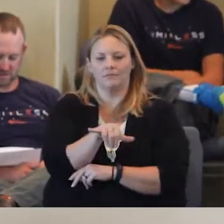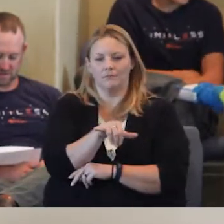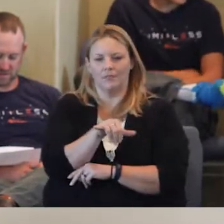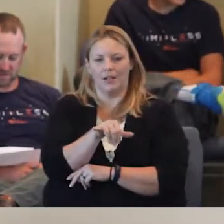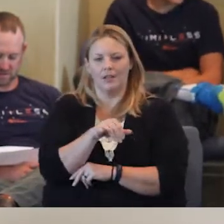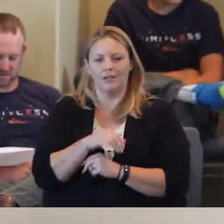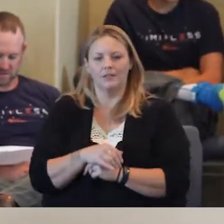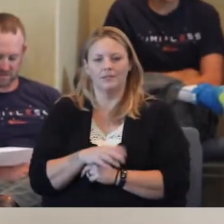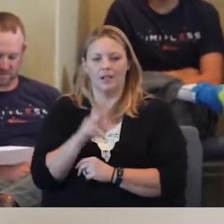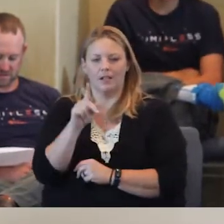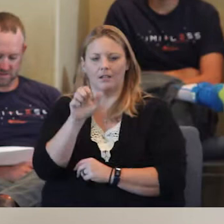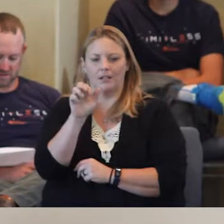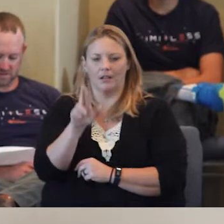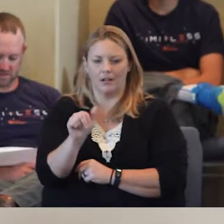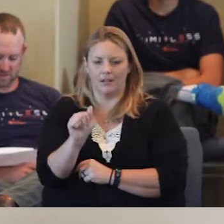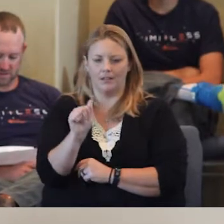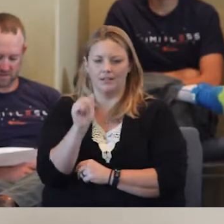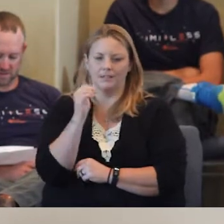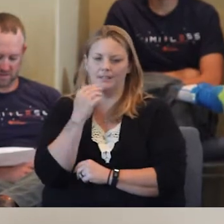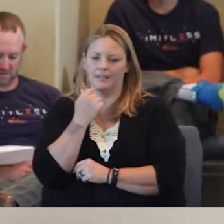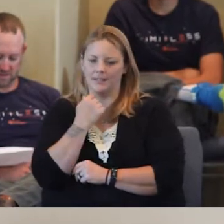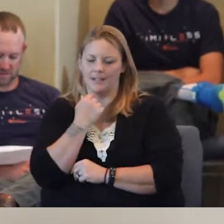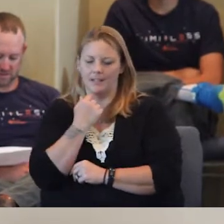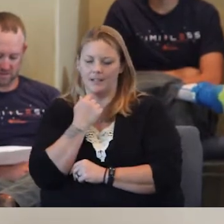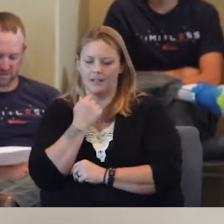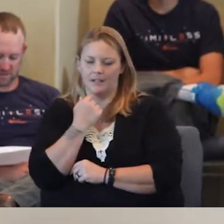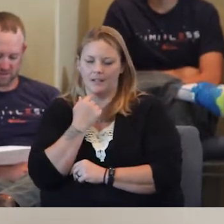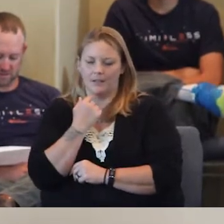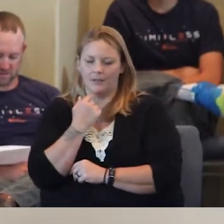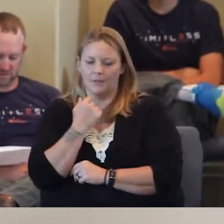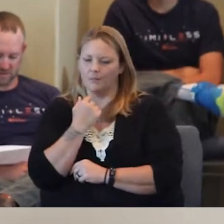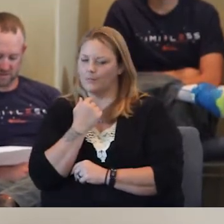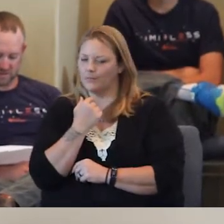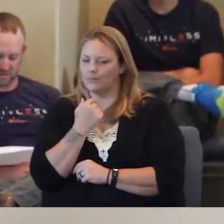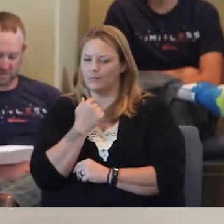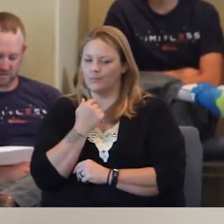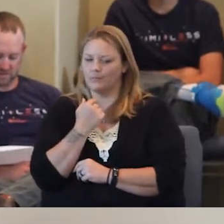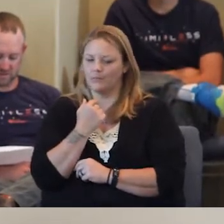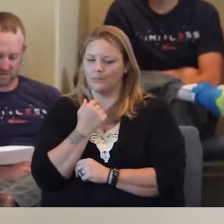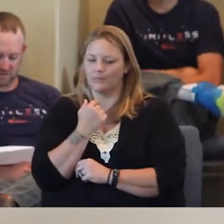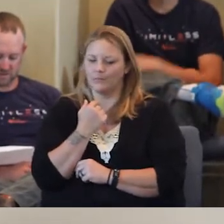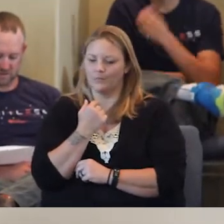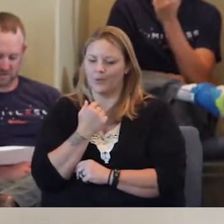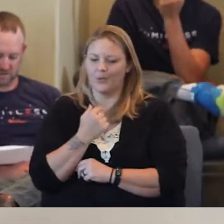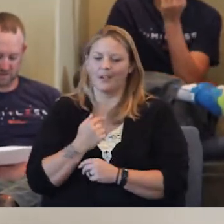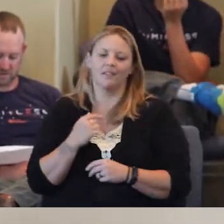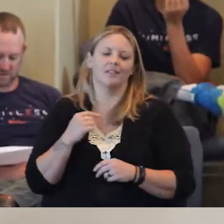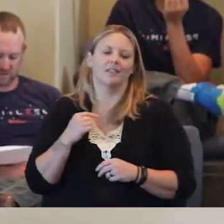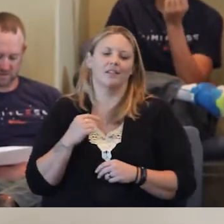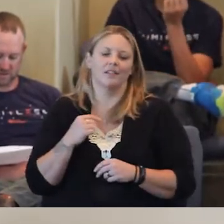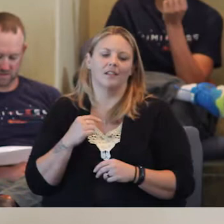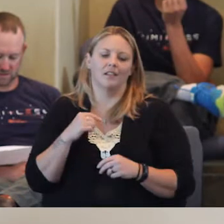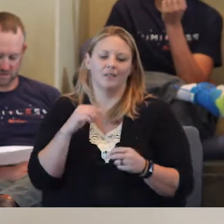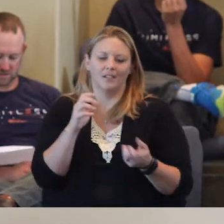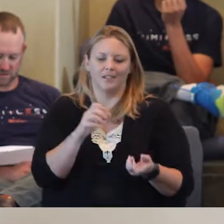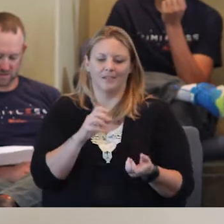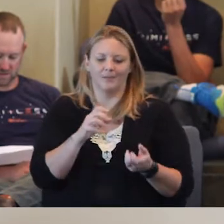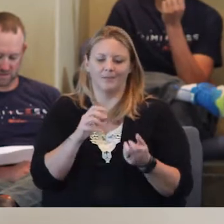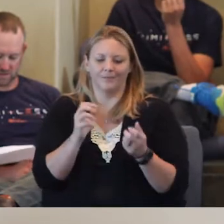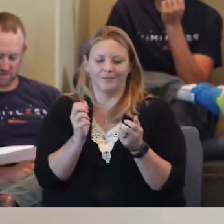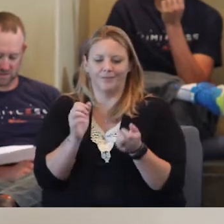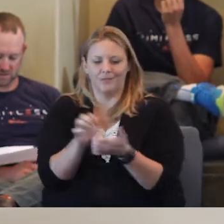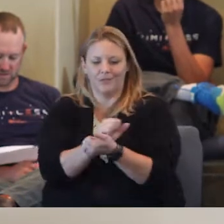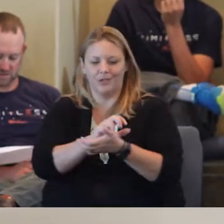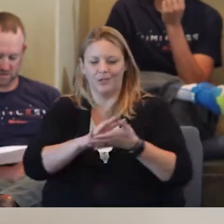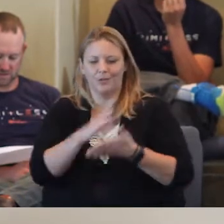but it was crazy to look at because we had to take down this old, rugged, beaten-down deck.